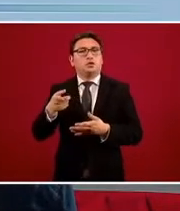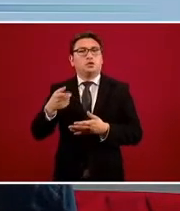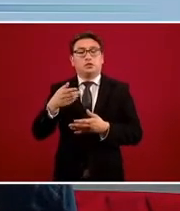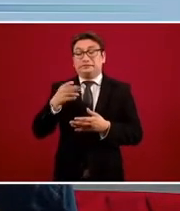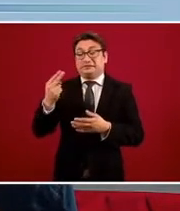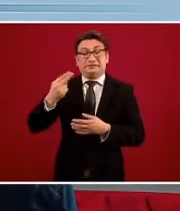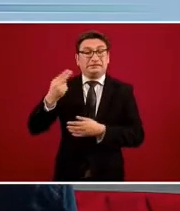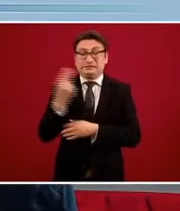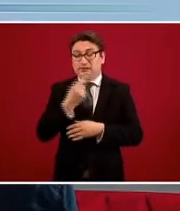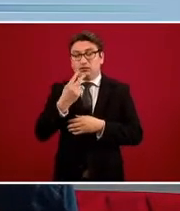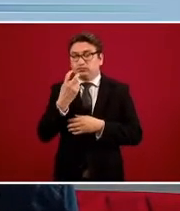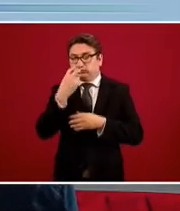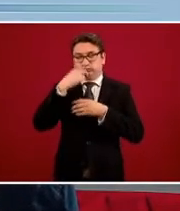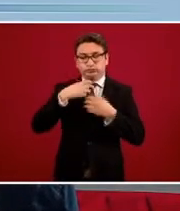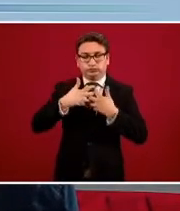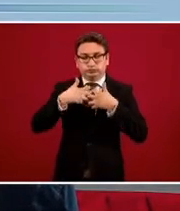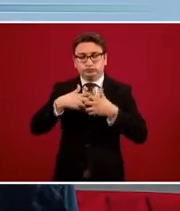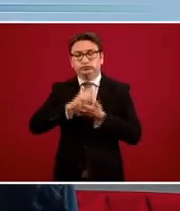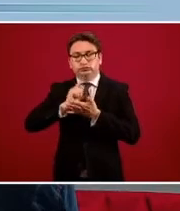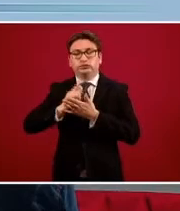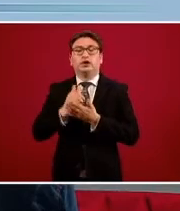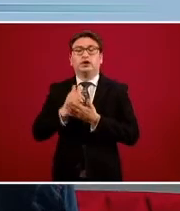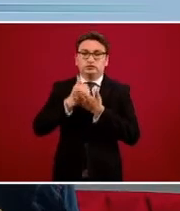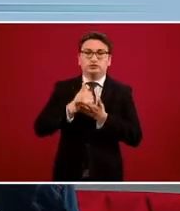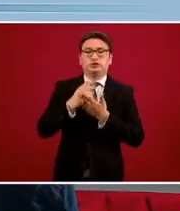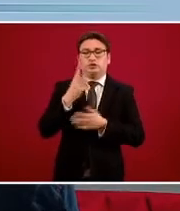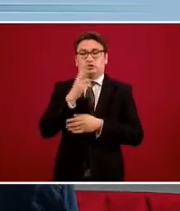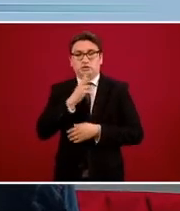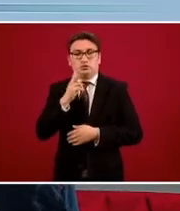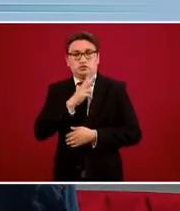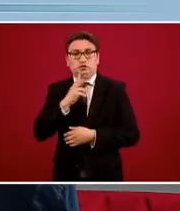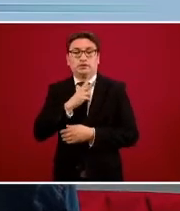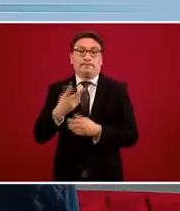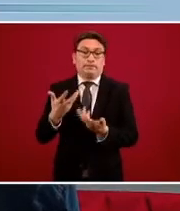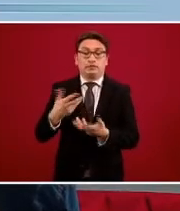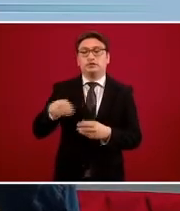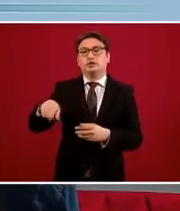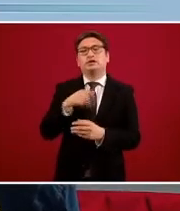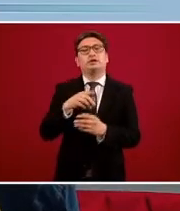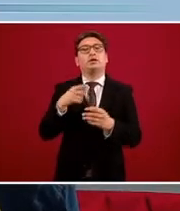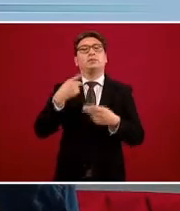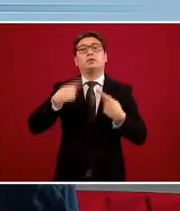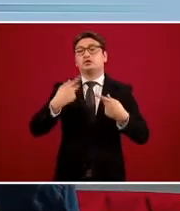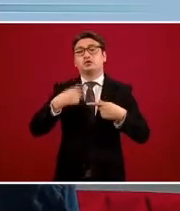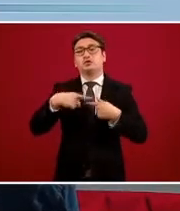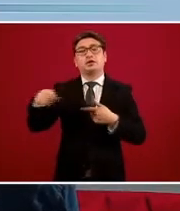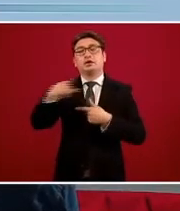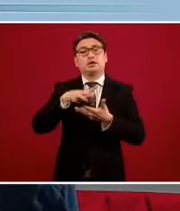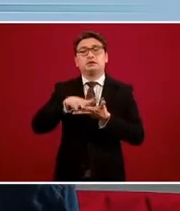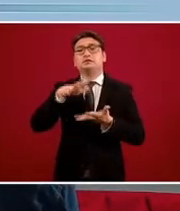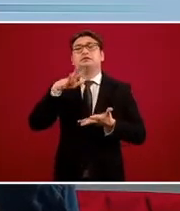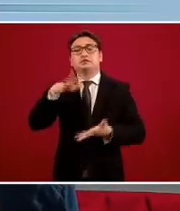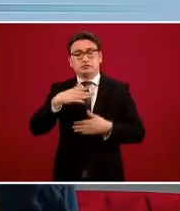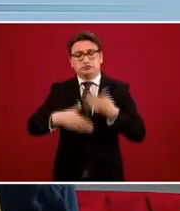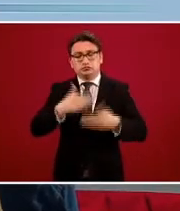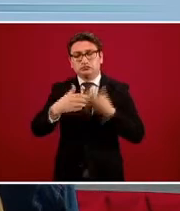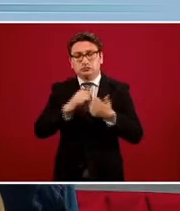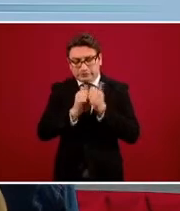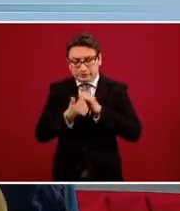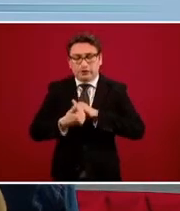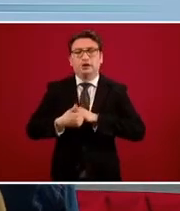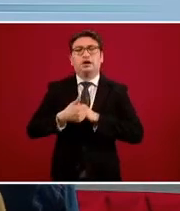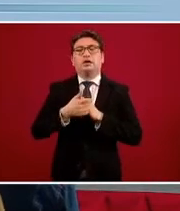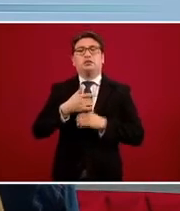condition, a proportion of them need to be intubated. But fortunately, the great majority of them